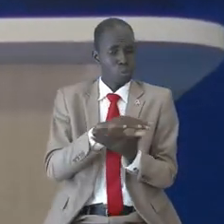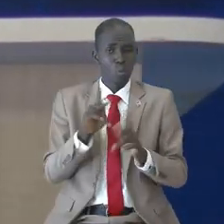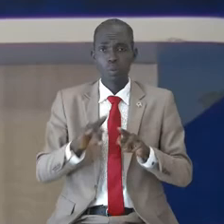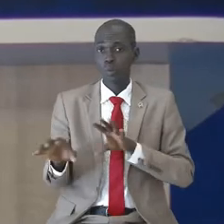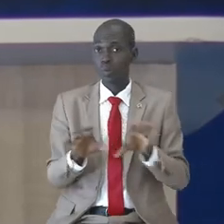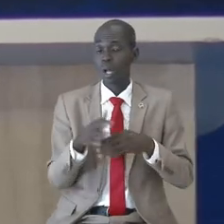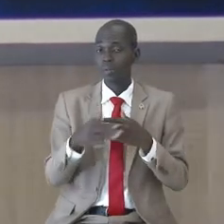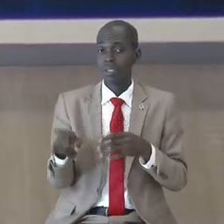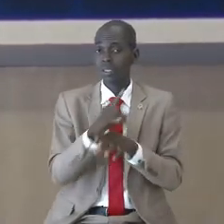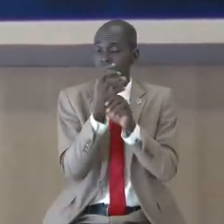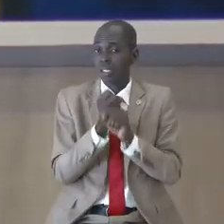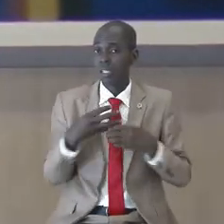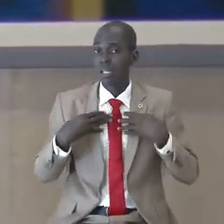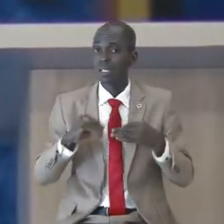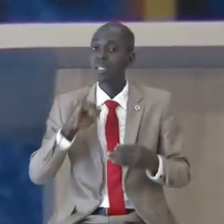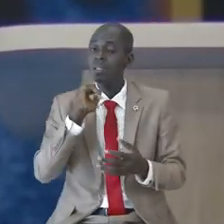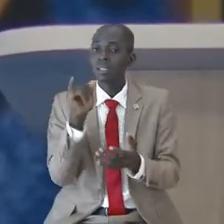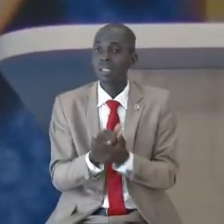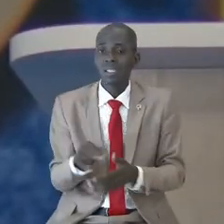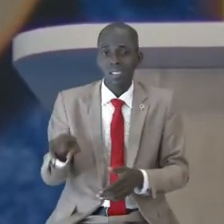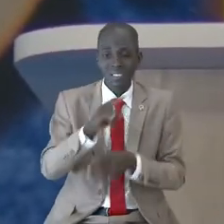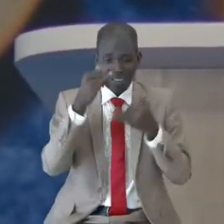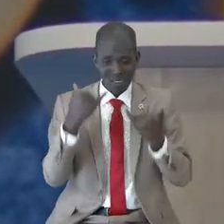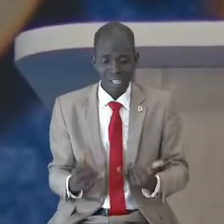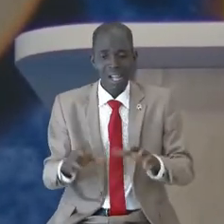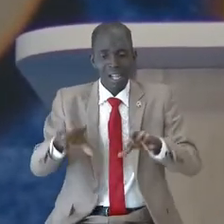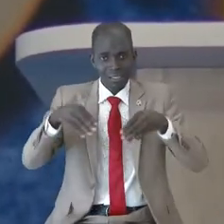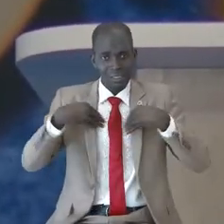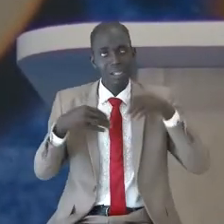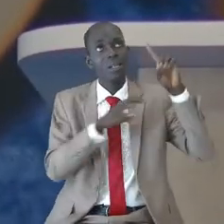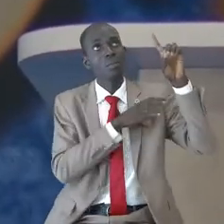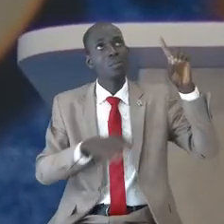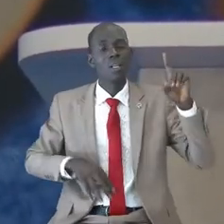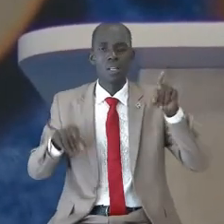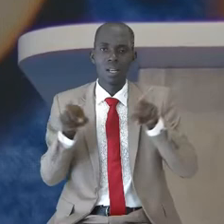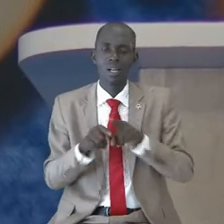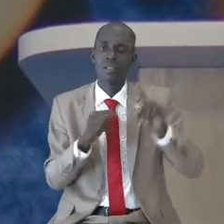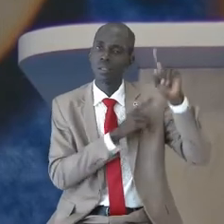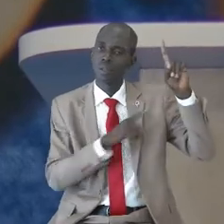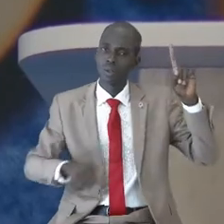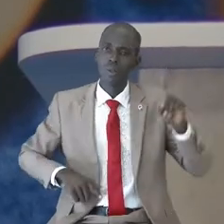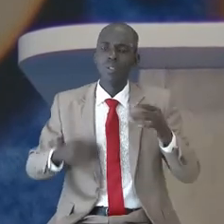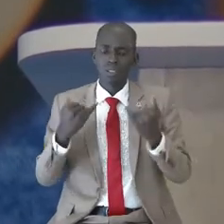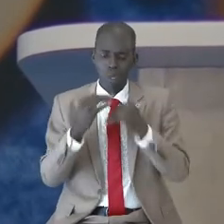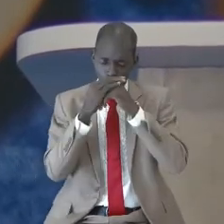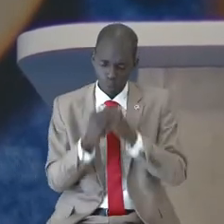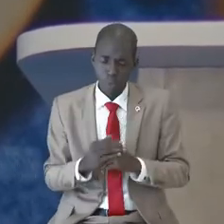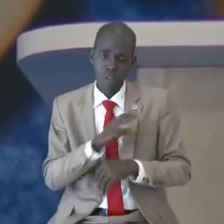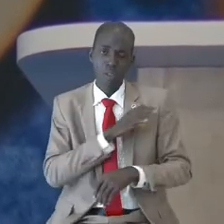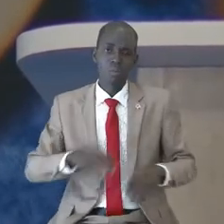were healed is that they now accept him as Lord. They take him as Lord. And they worship